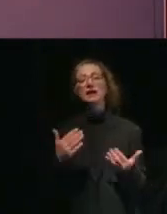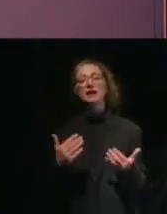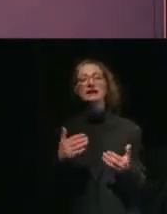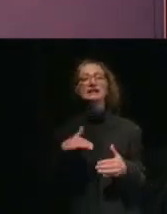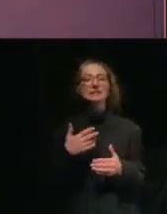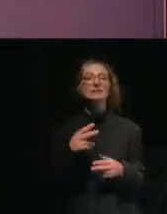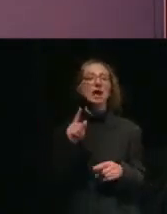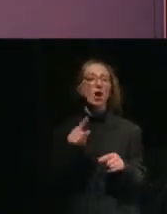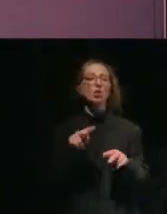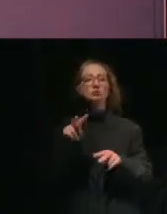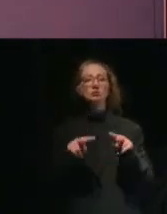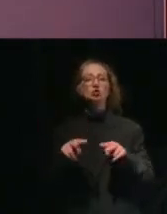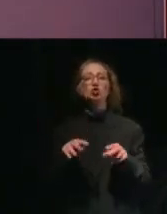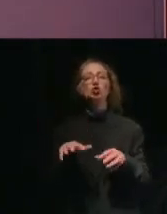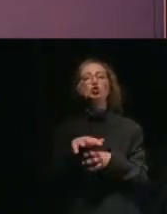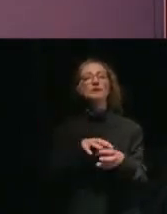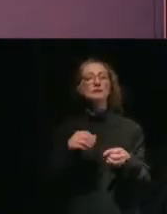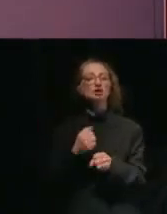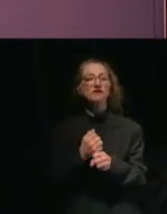serially.